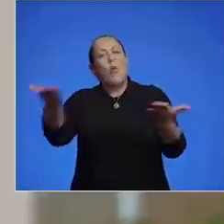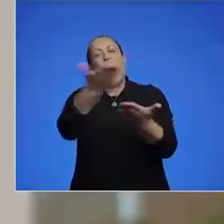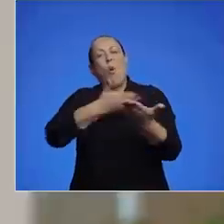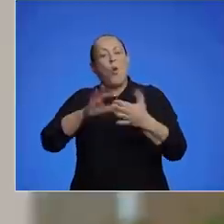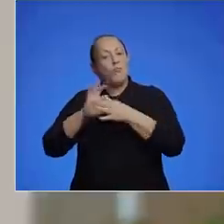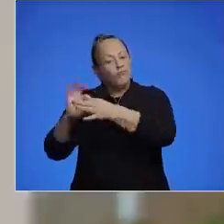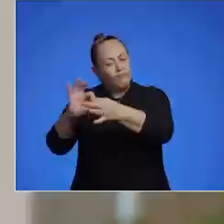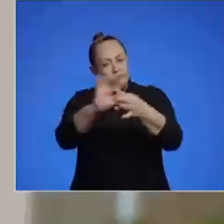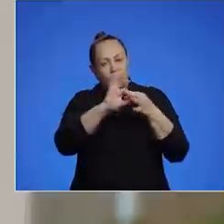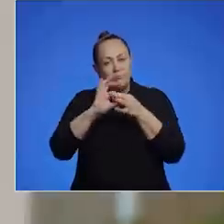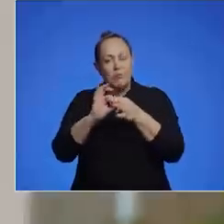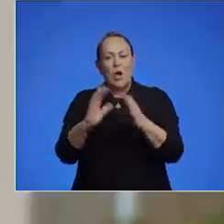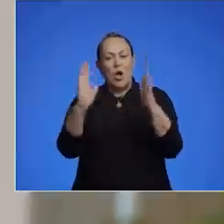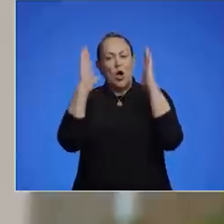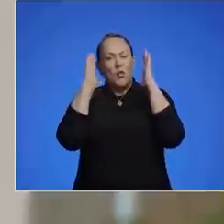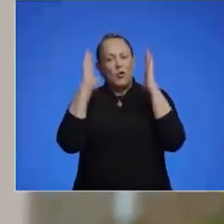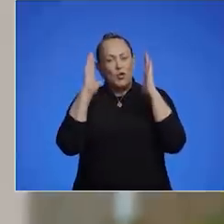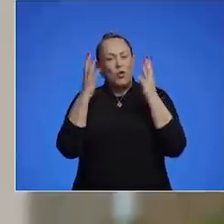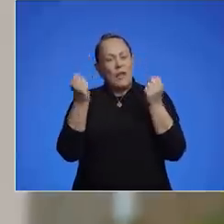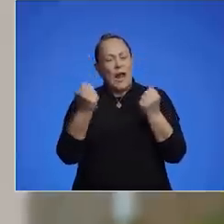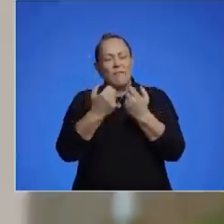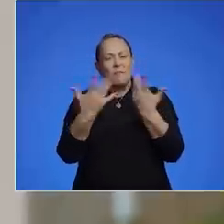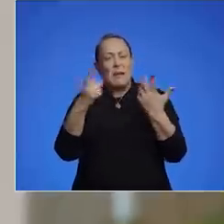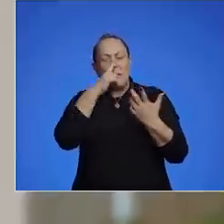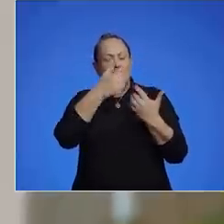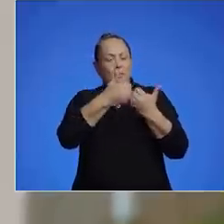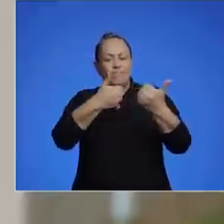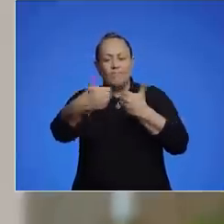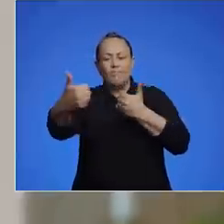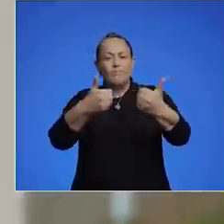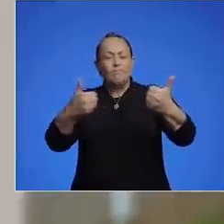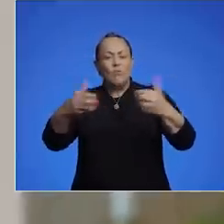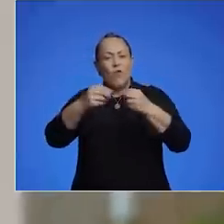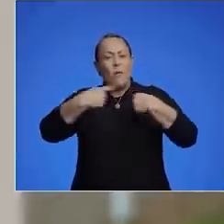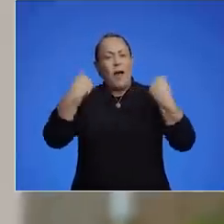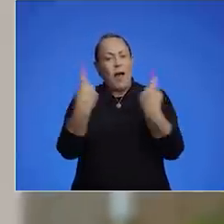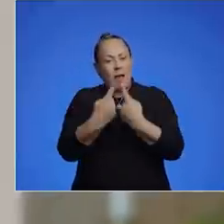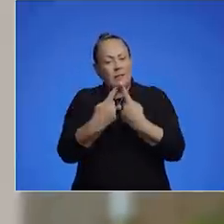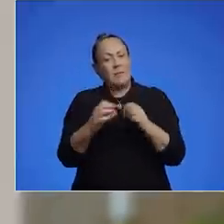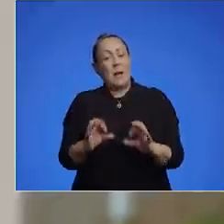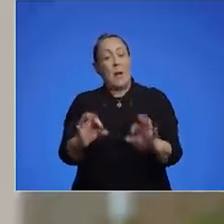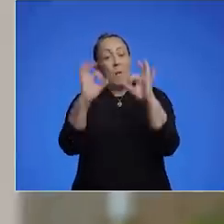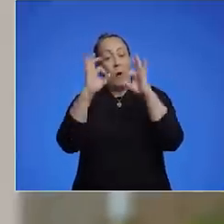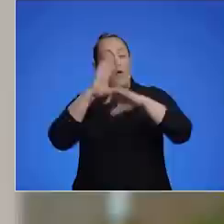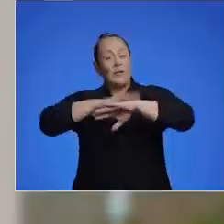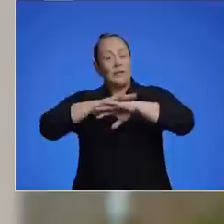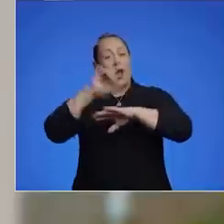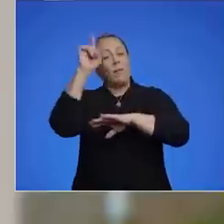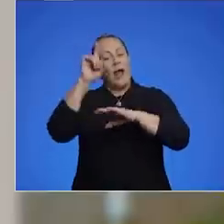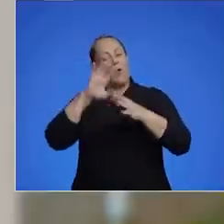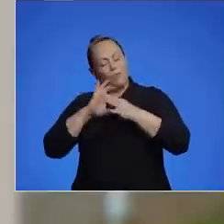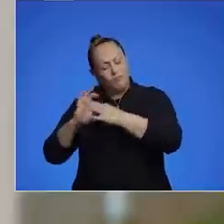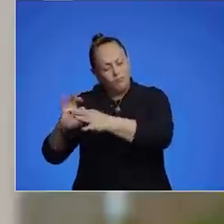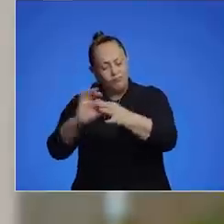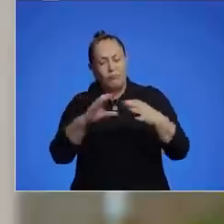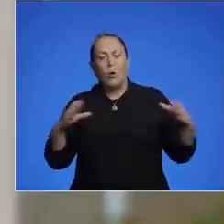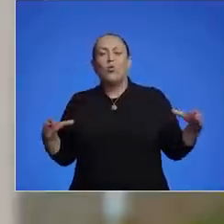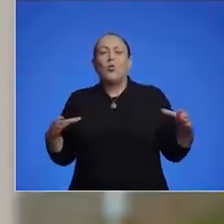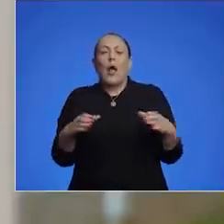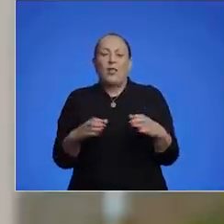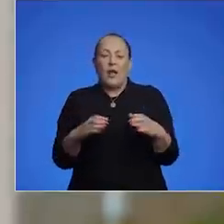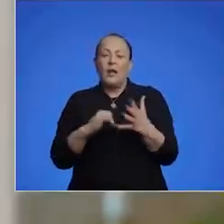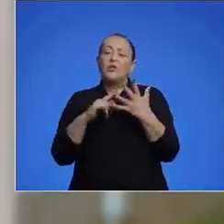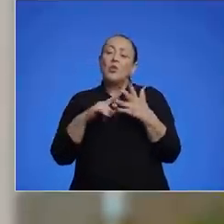the Church been so divided, but never have we had the opportunity for unity. And so we